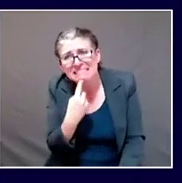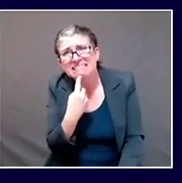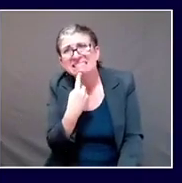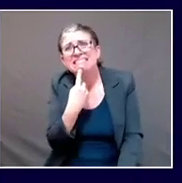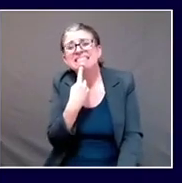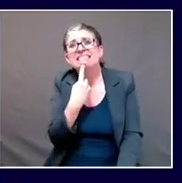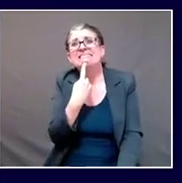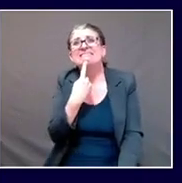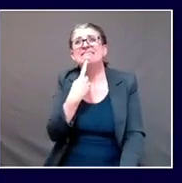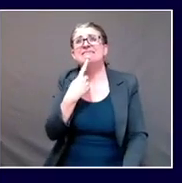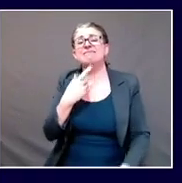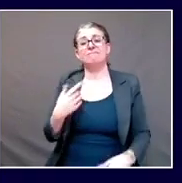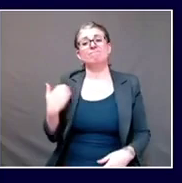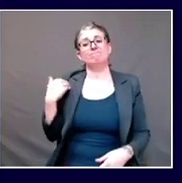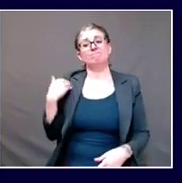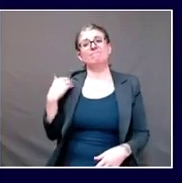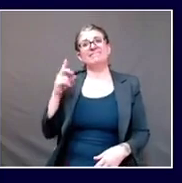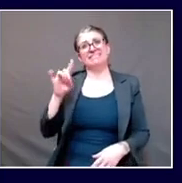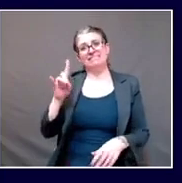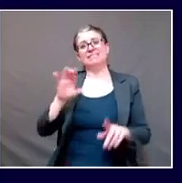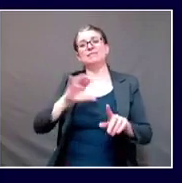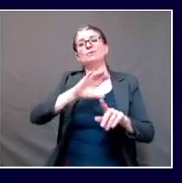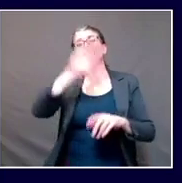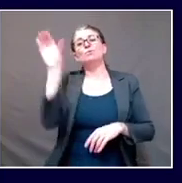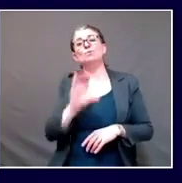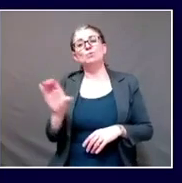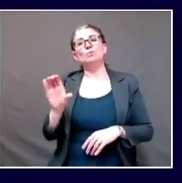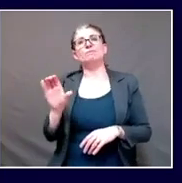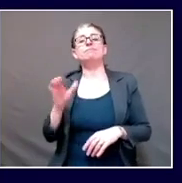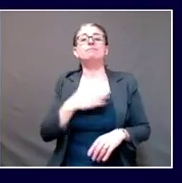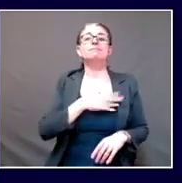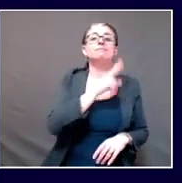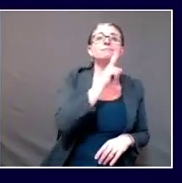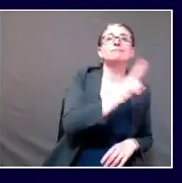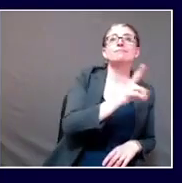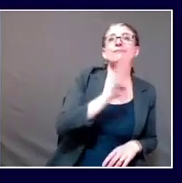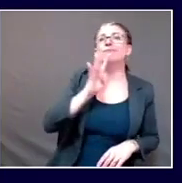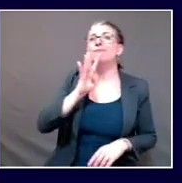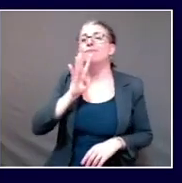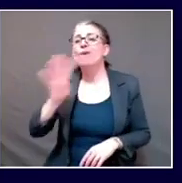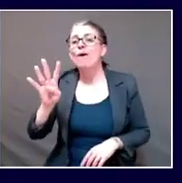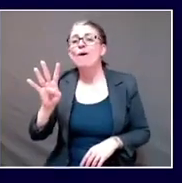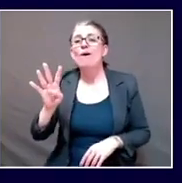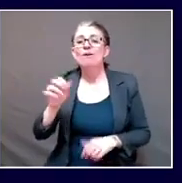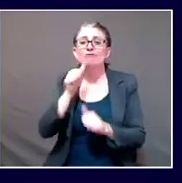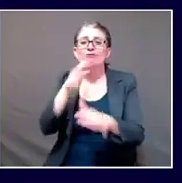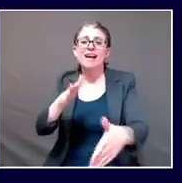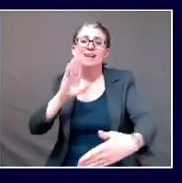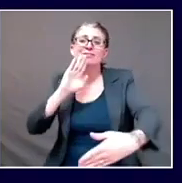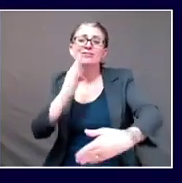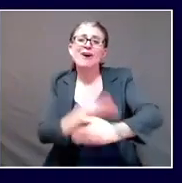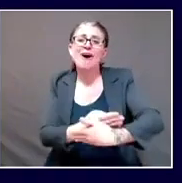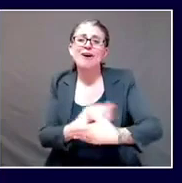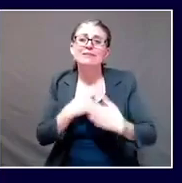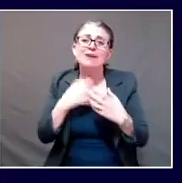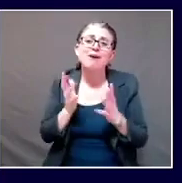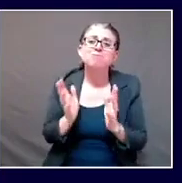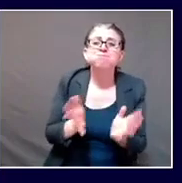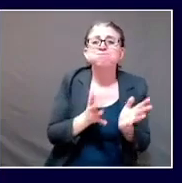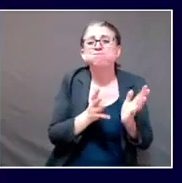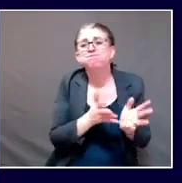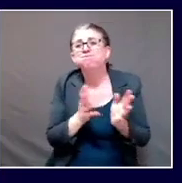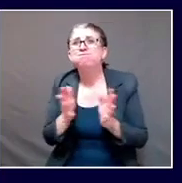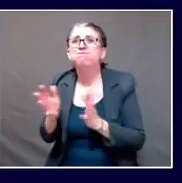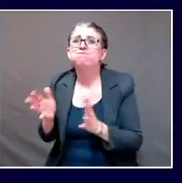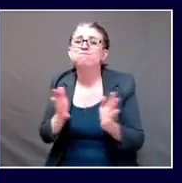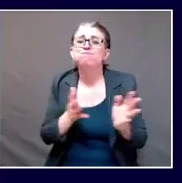making turkey pot pie with their mother. And I helped to make turkey pot pie over zoom, which is not easy, but at least you don't